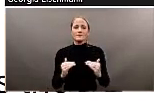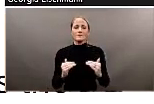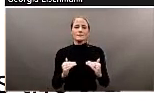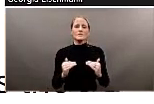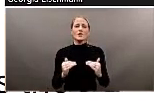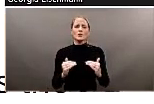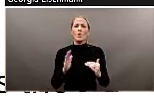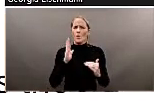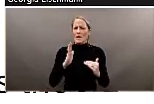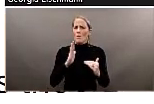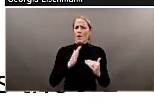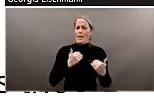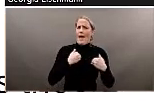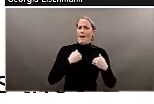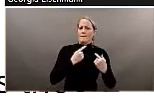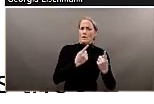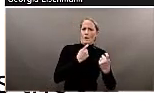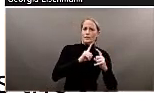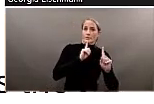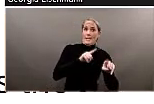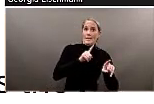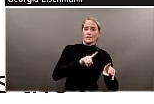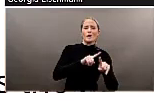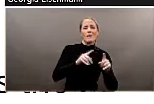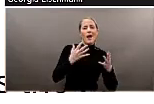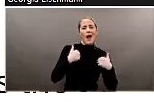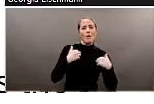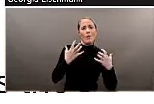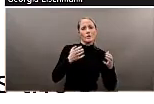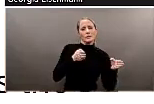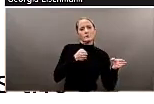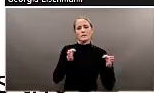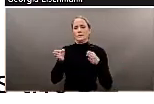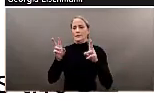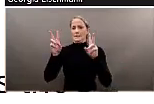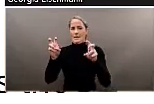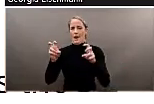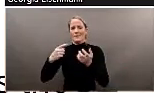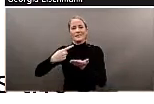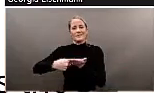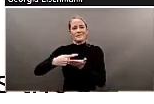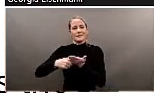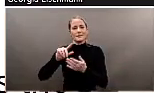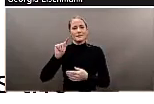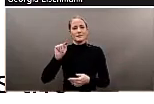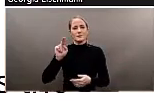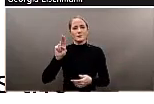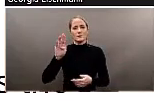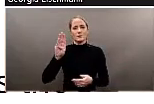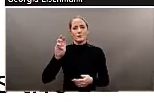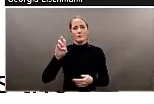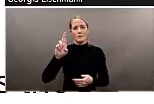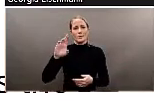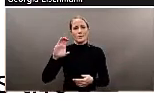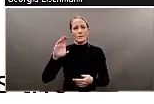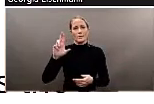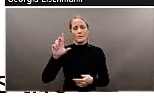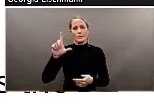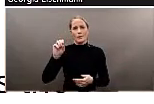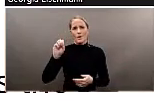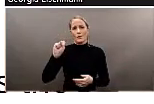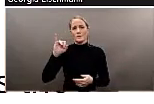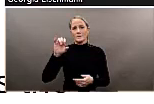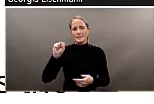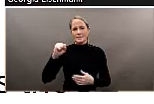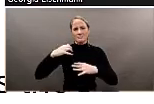Okay, so I'm going to pivot now, and again, we'll go back and answer questions that you have, but I want to pivot to tuberculosis. And the reason that we thought we'd talk a little bit about